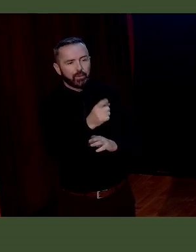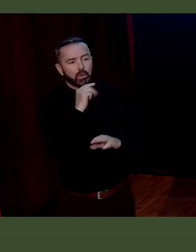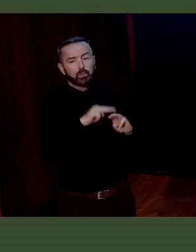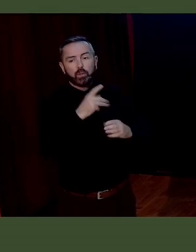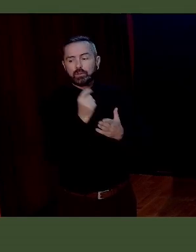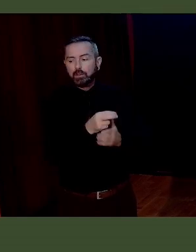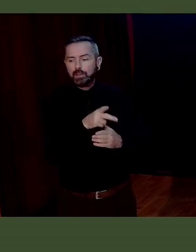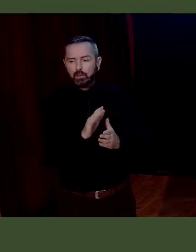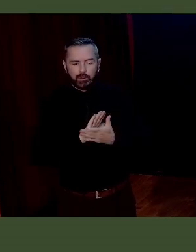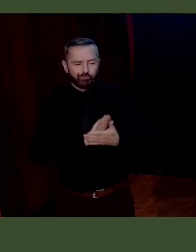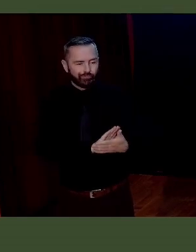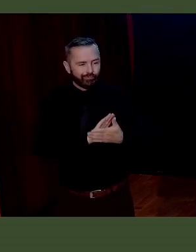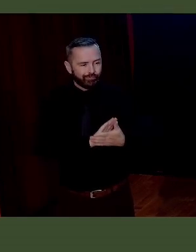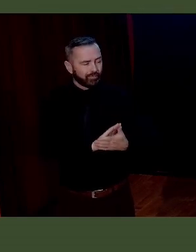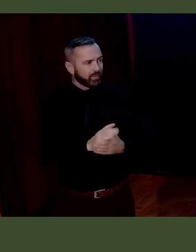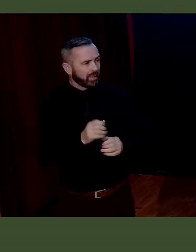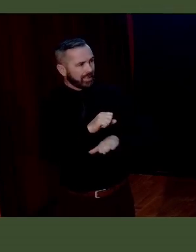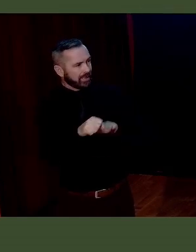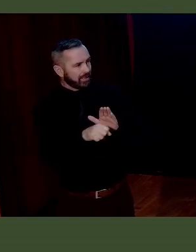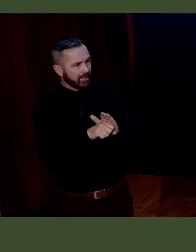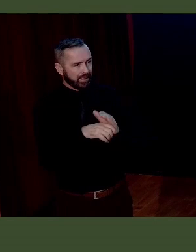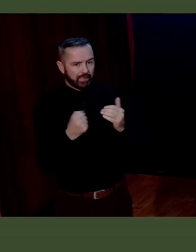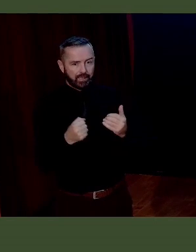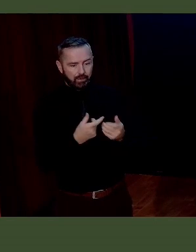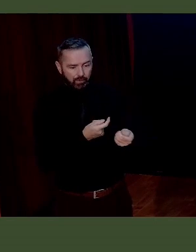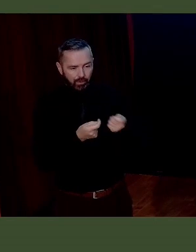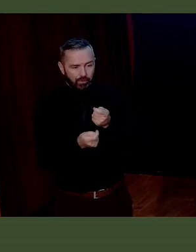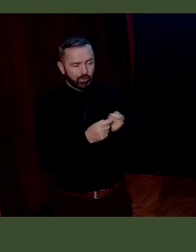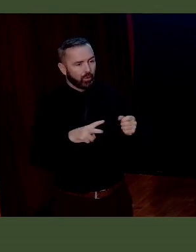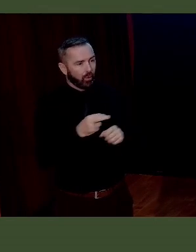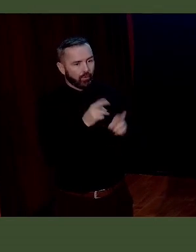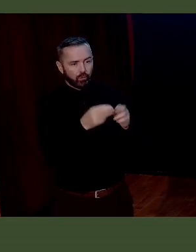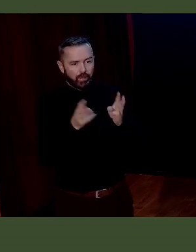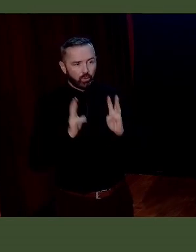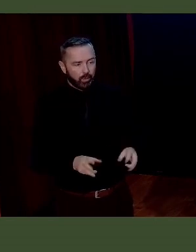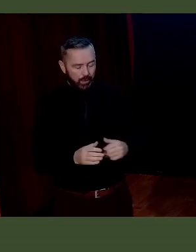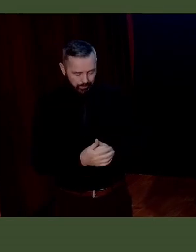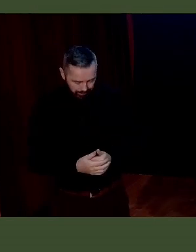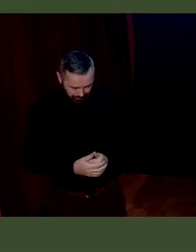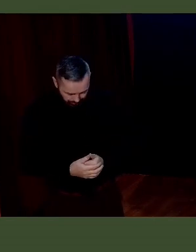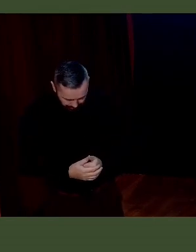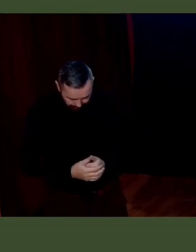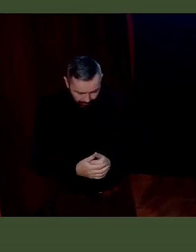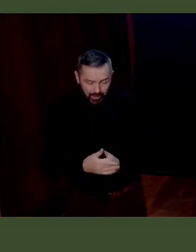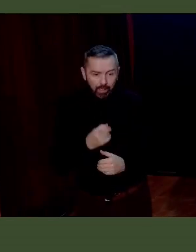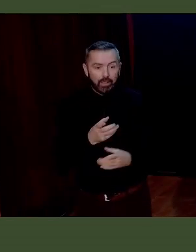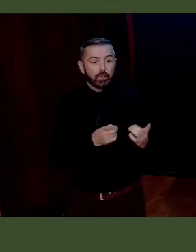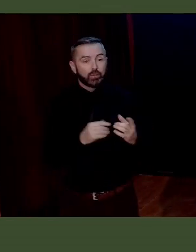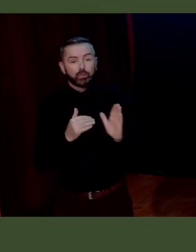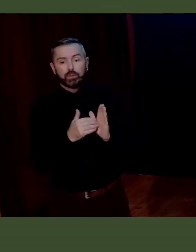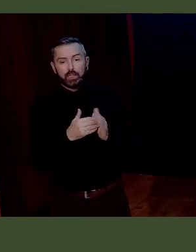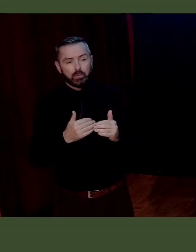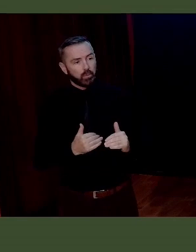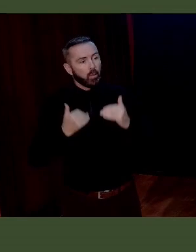they were railing against a state that rode roughshod over the rights of women. They do promote the idea that